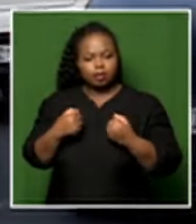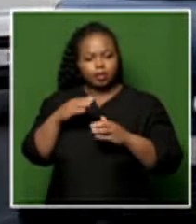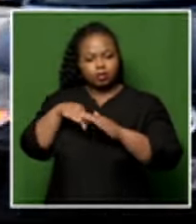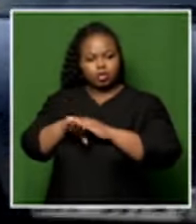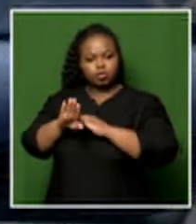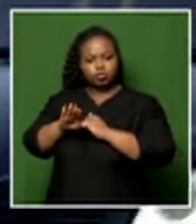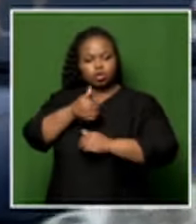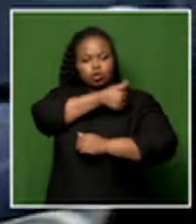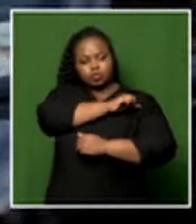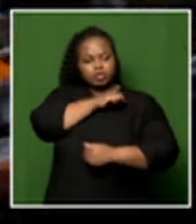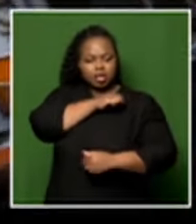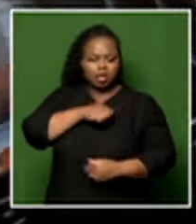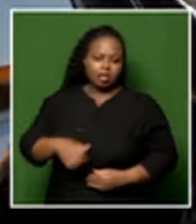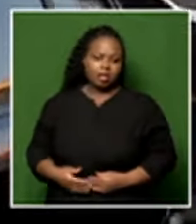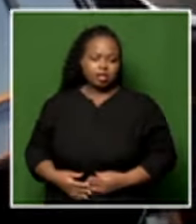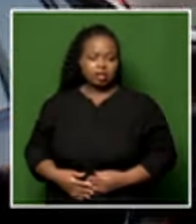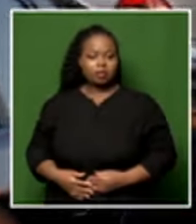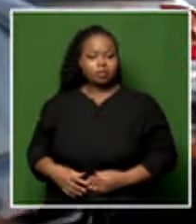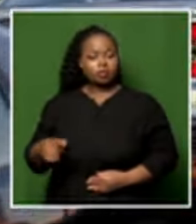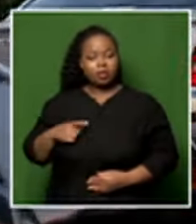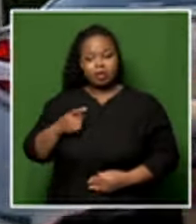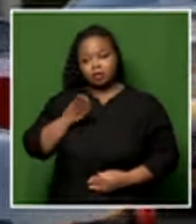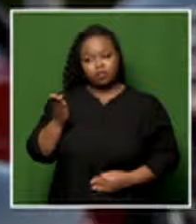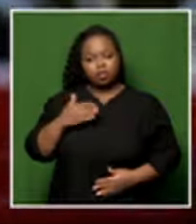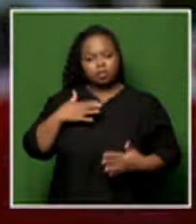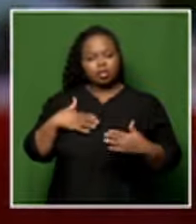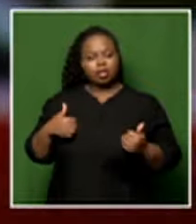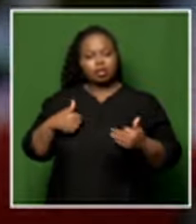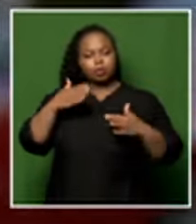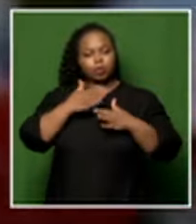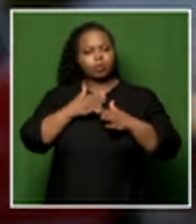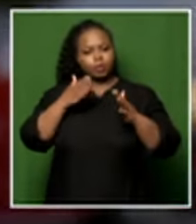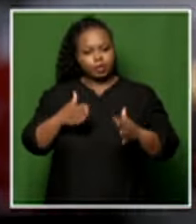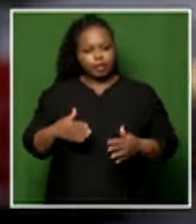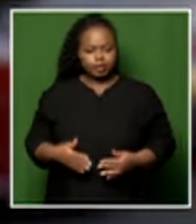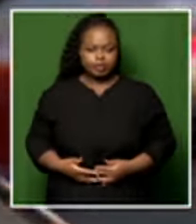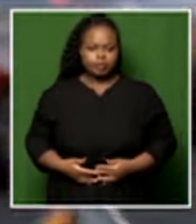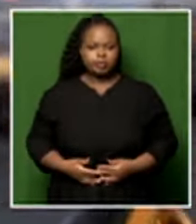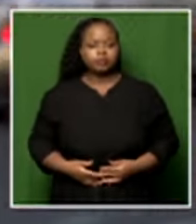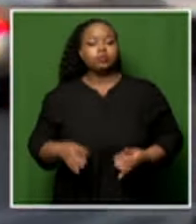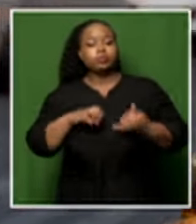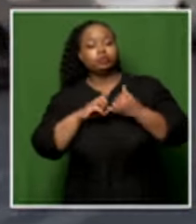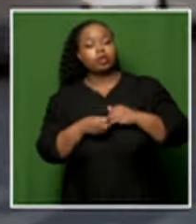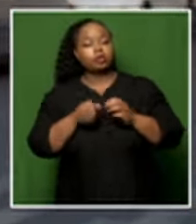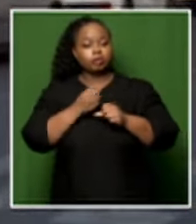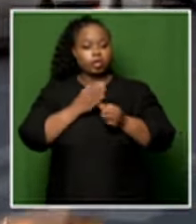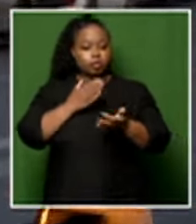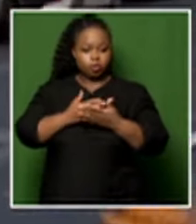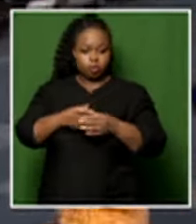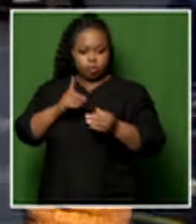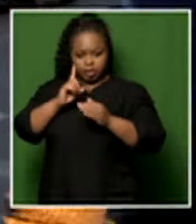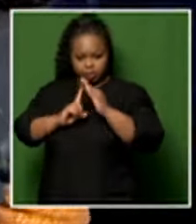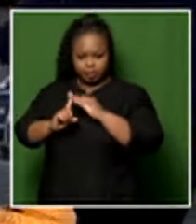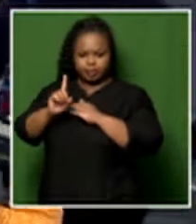obviously these are health workers, trying to make sure that they are getting into those